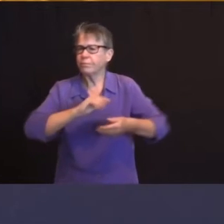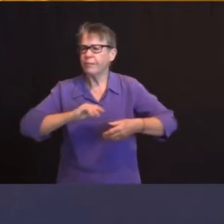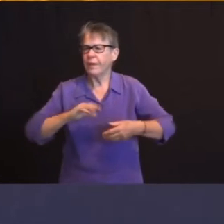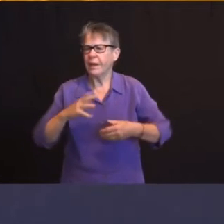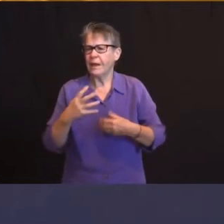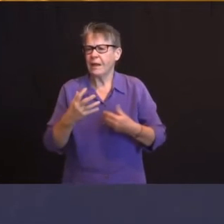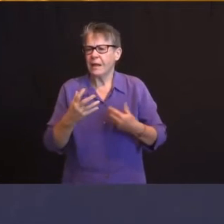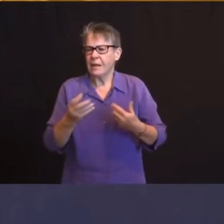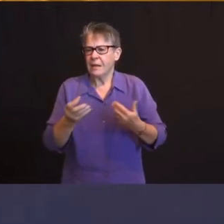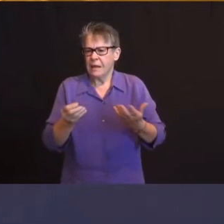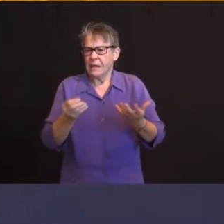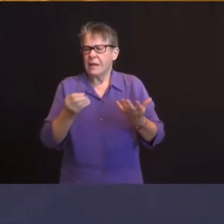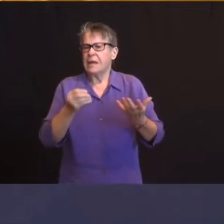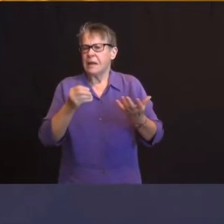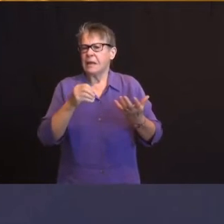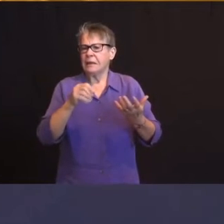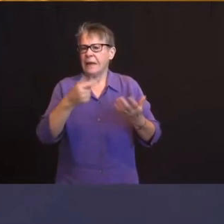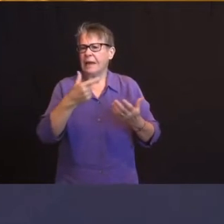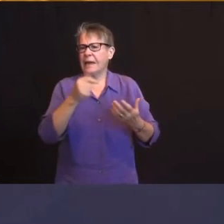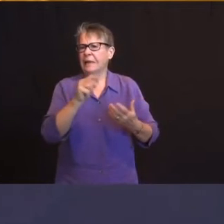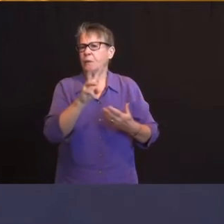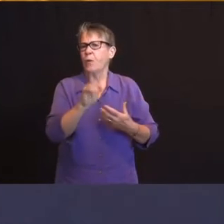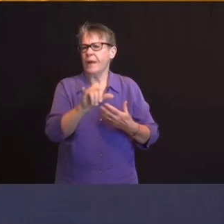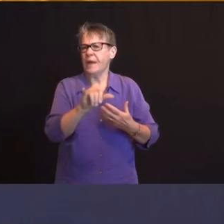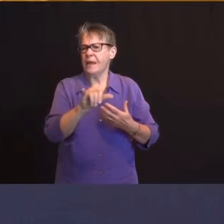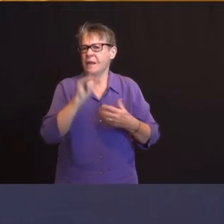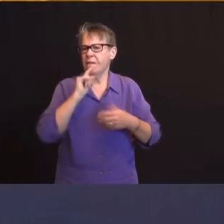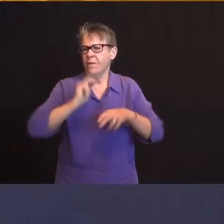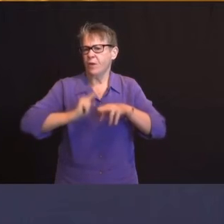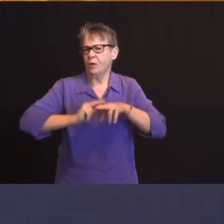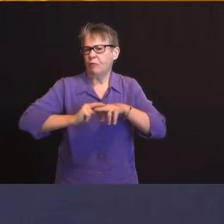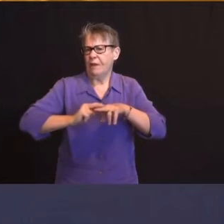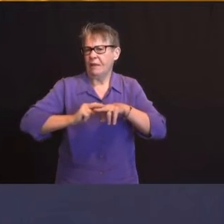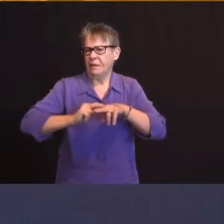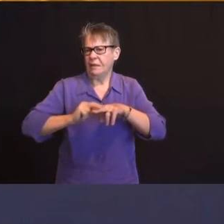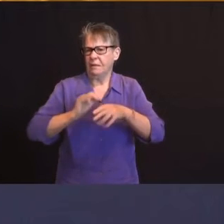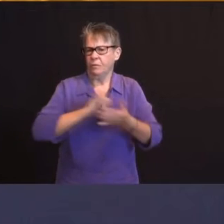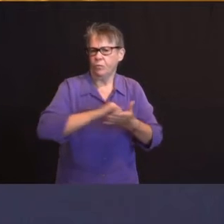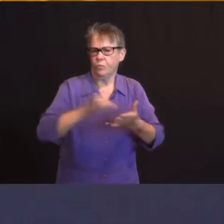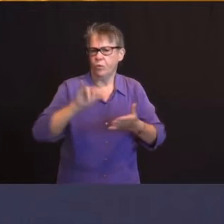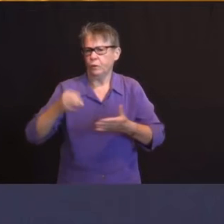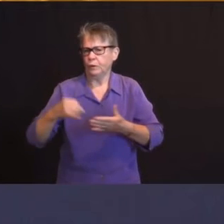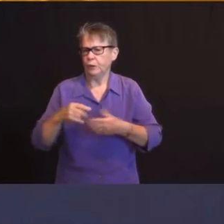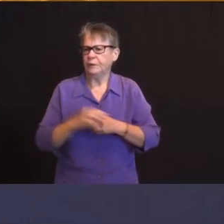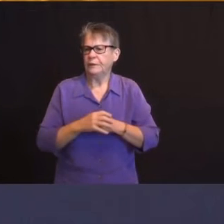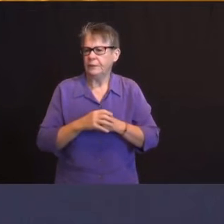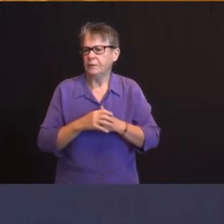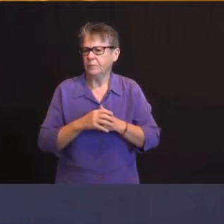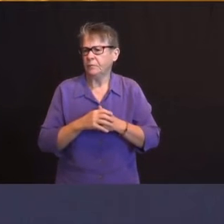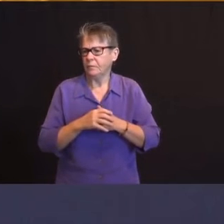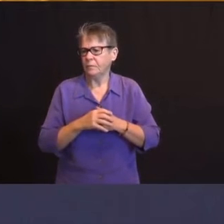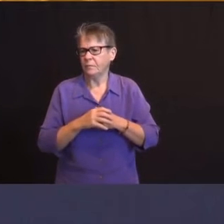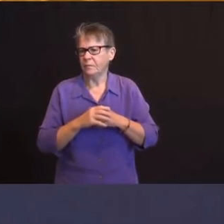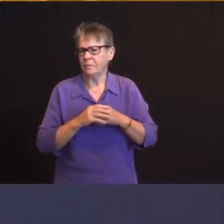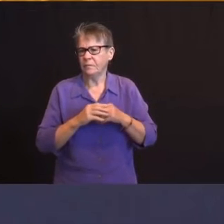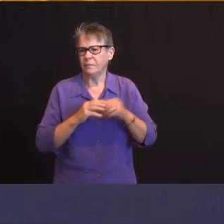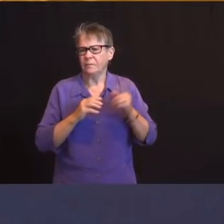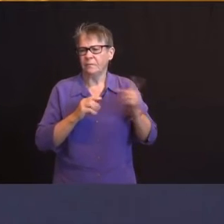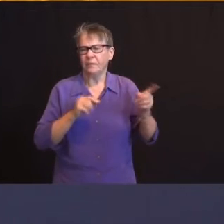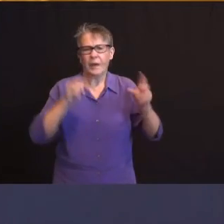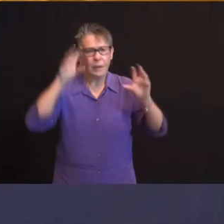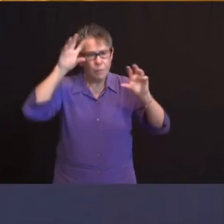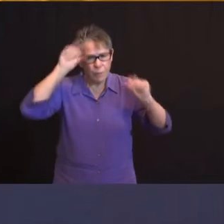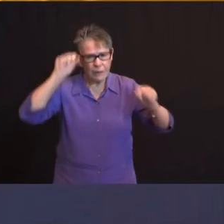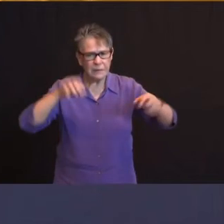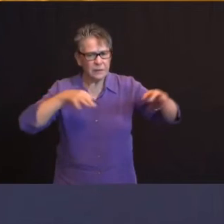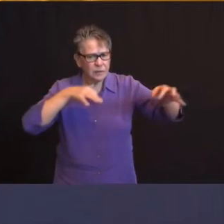as it relates to the pandemic, the President-elect has put together a tremendously talented and experienced team of experts